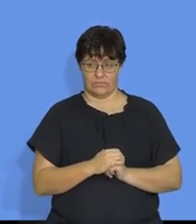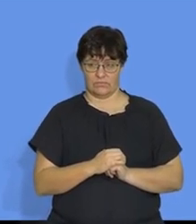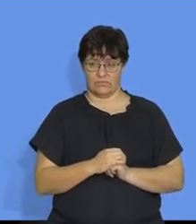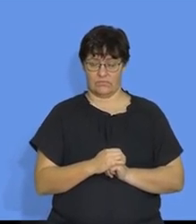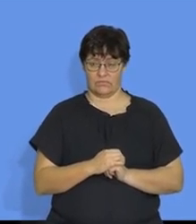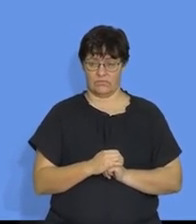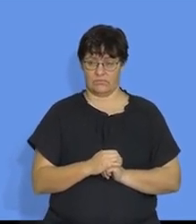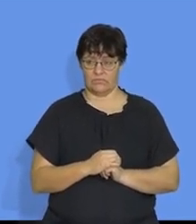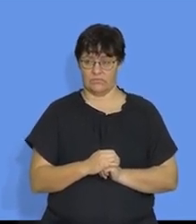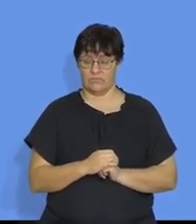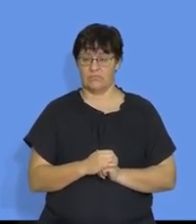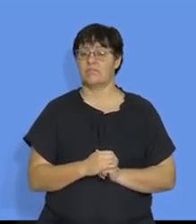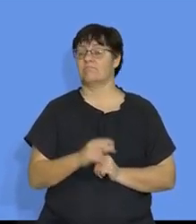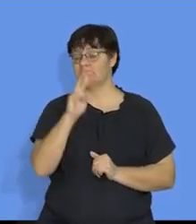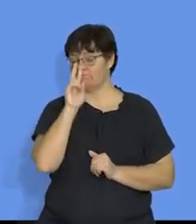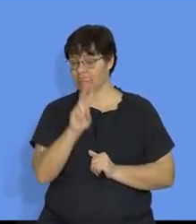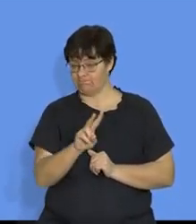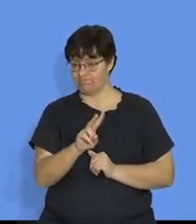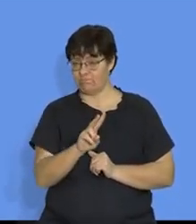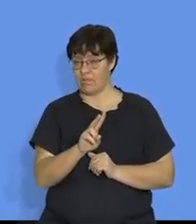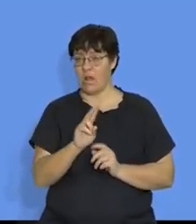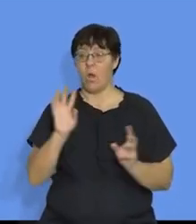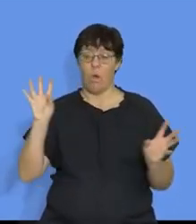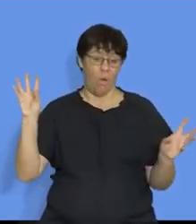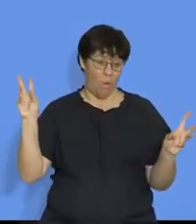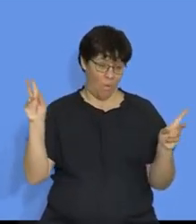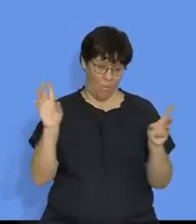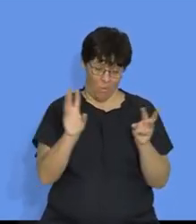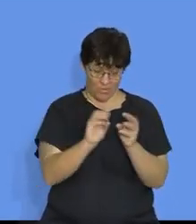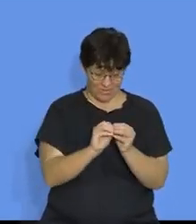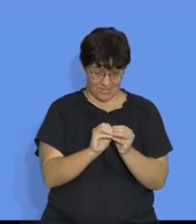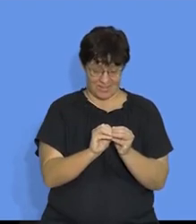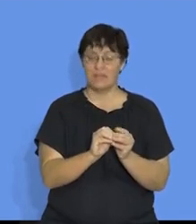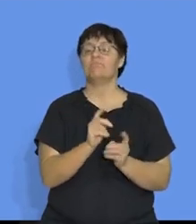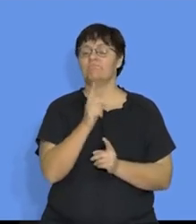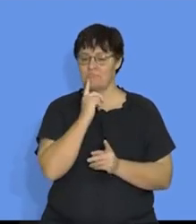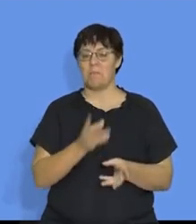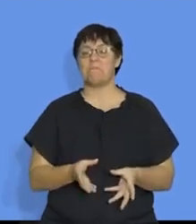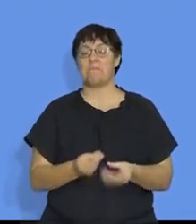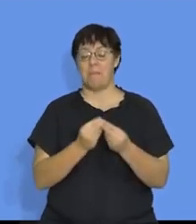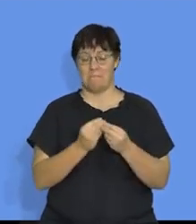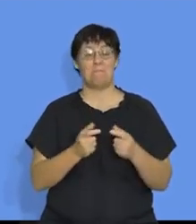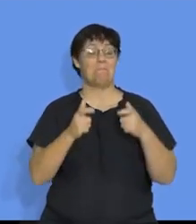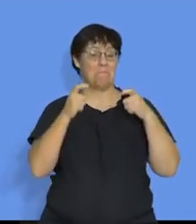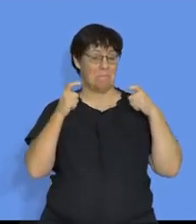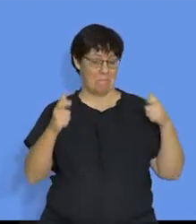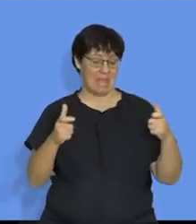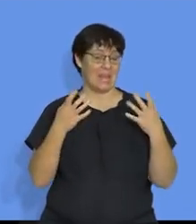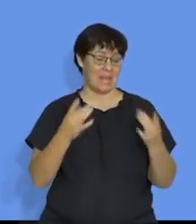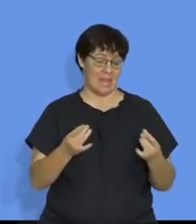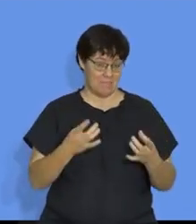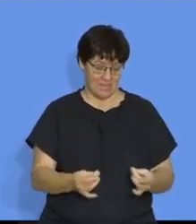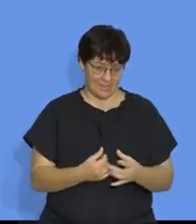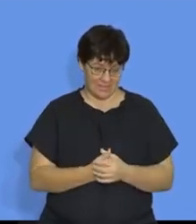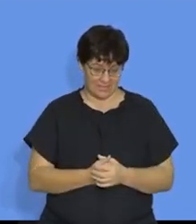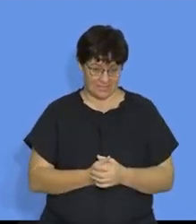479,890. Great, so we can see that if we add all of those terms together, it's going to get a really big number